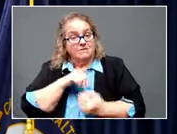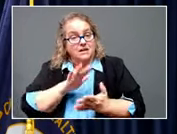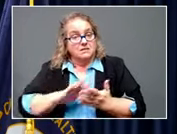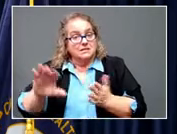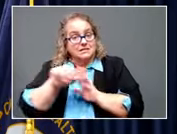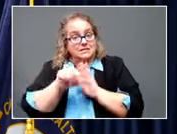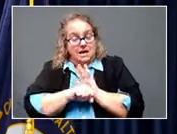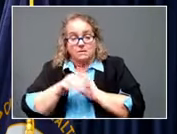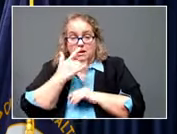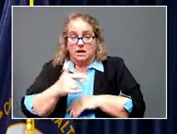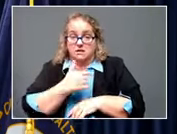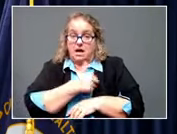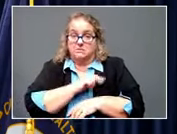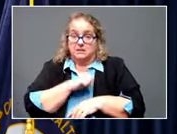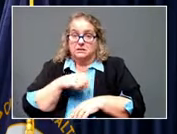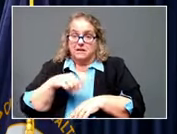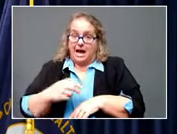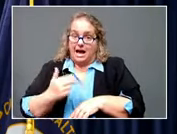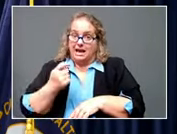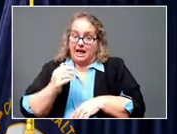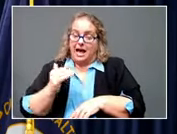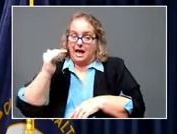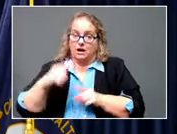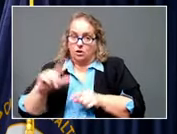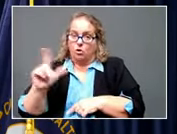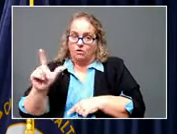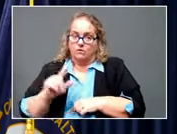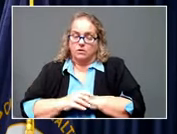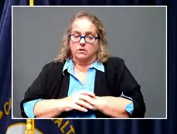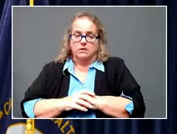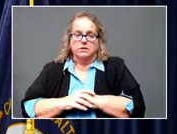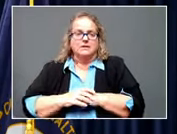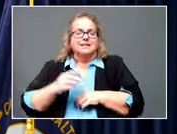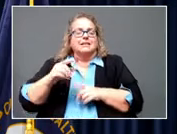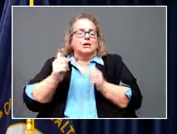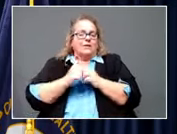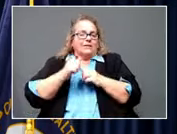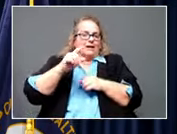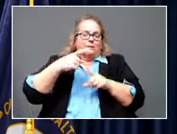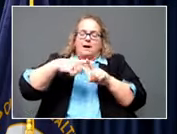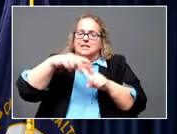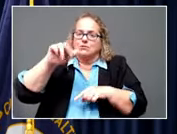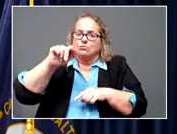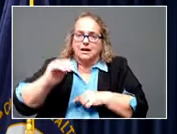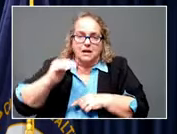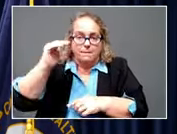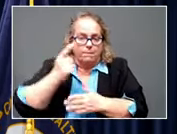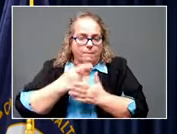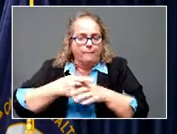So with the positivity rate going up, part of it's got to be Omicron. I mean, it's everywhere else. We know it's